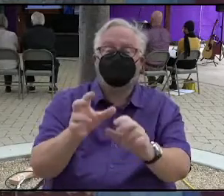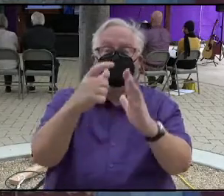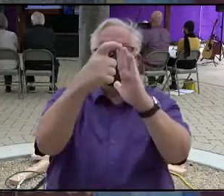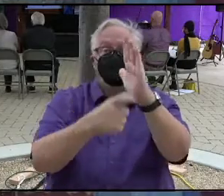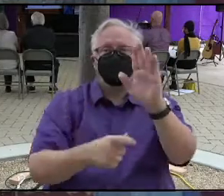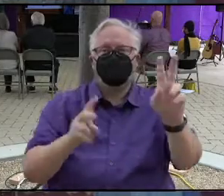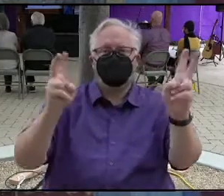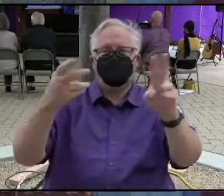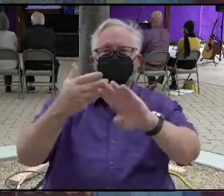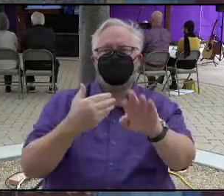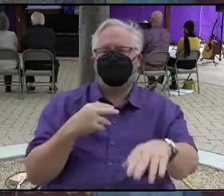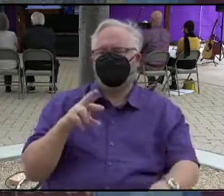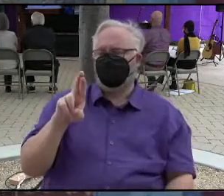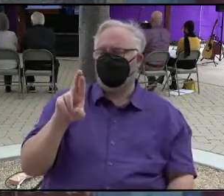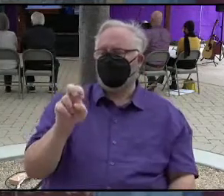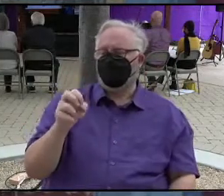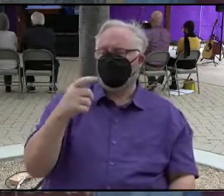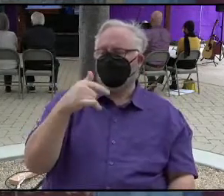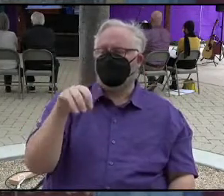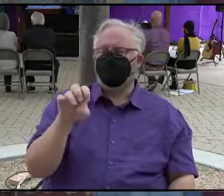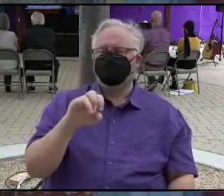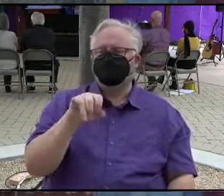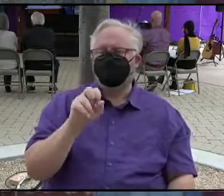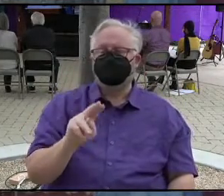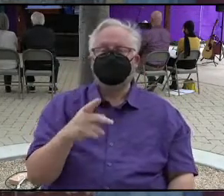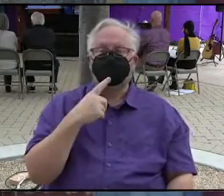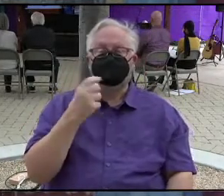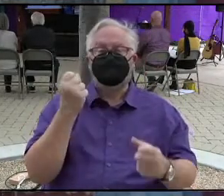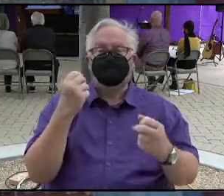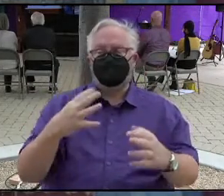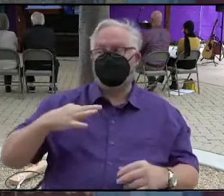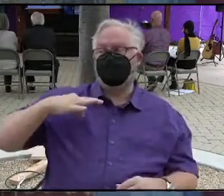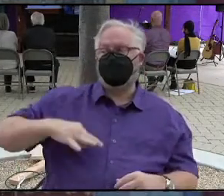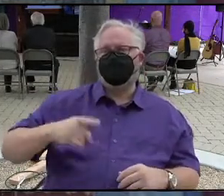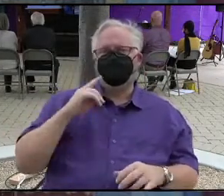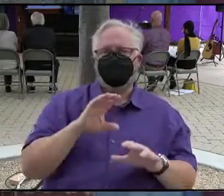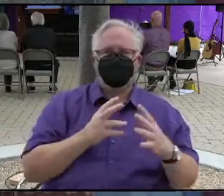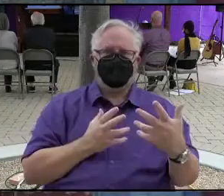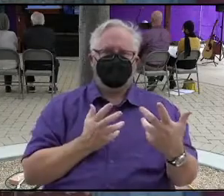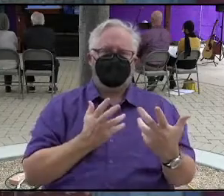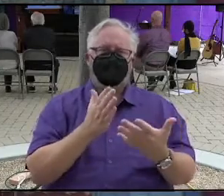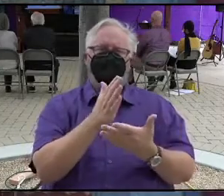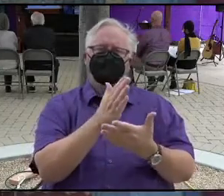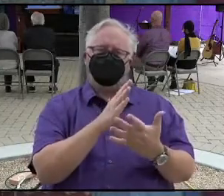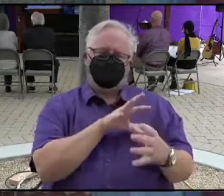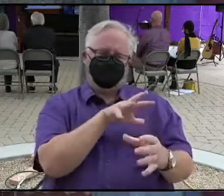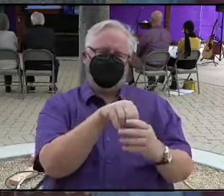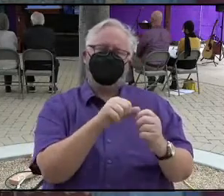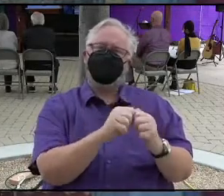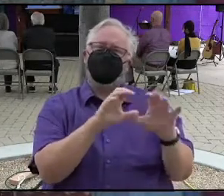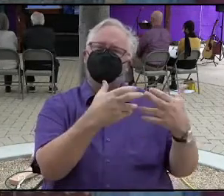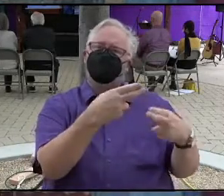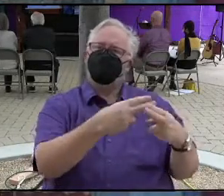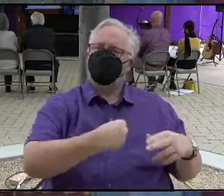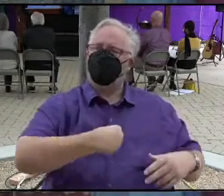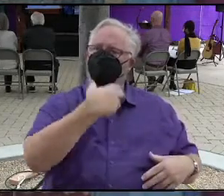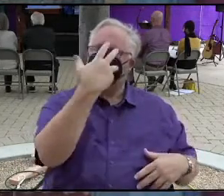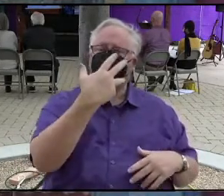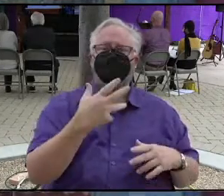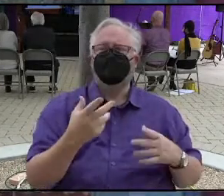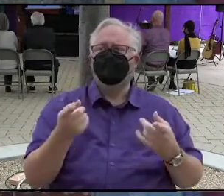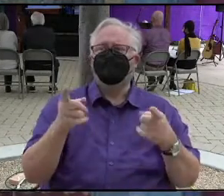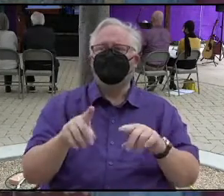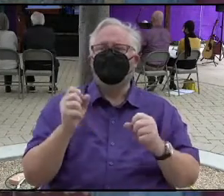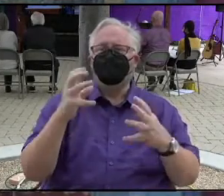earlier, Reggie Jackson also writes, "Many of the privileges of belonging to the group we know as white came to millions of immigrants